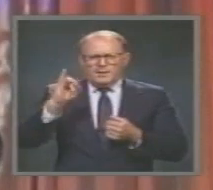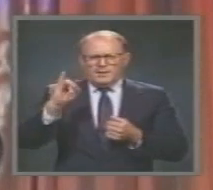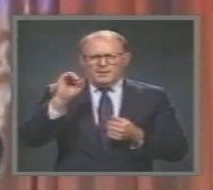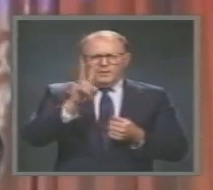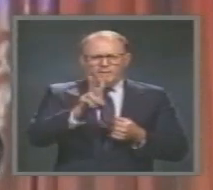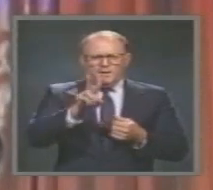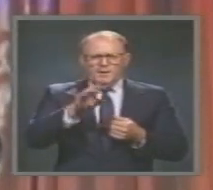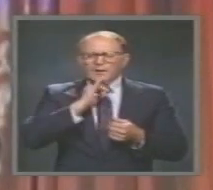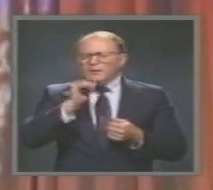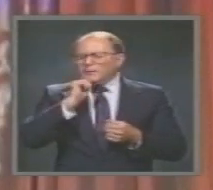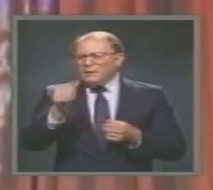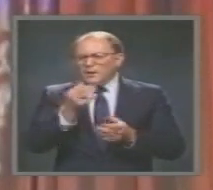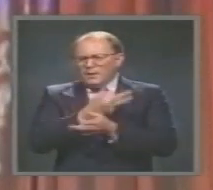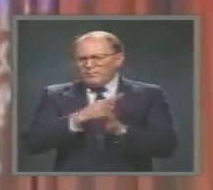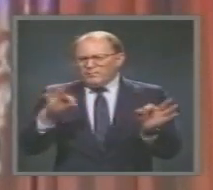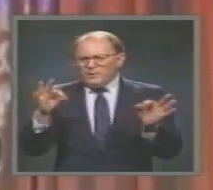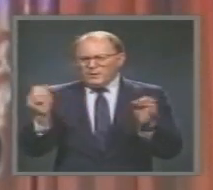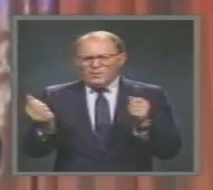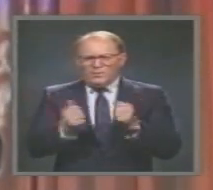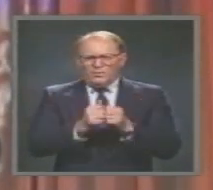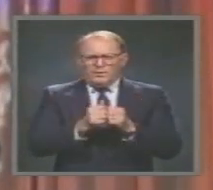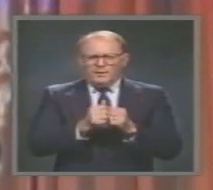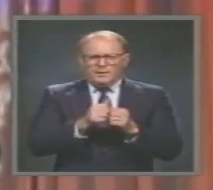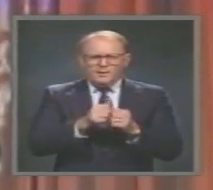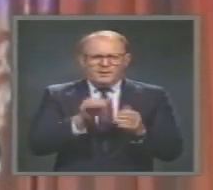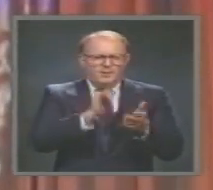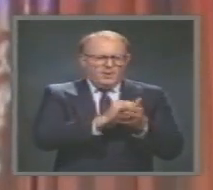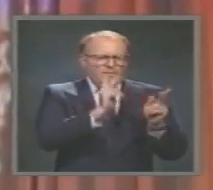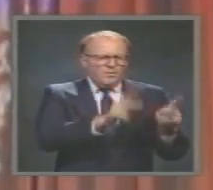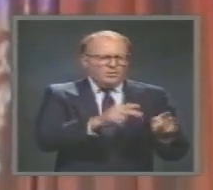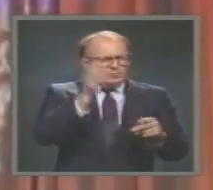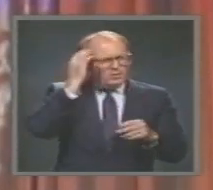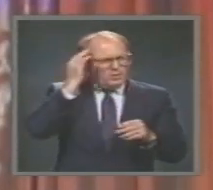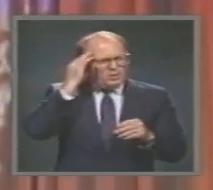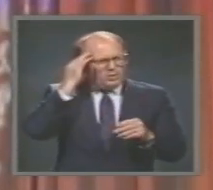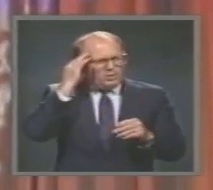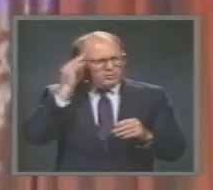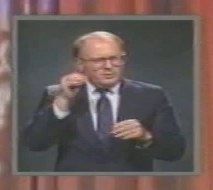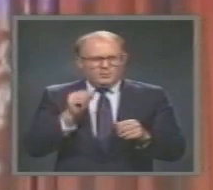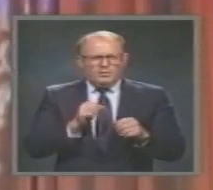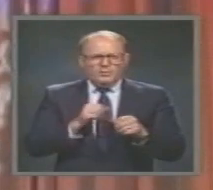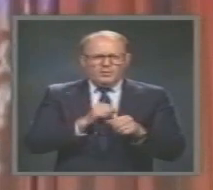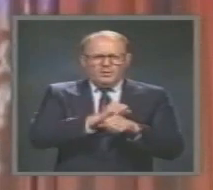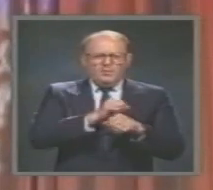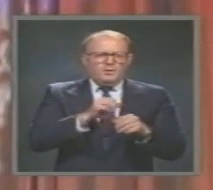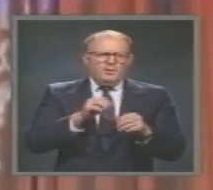not free with his own body to knowingly expose another person.